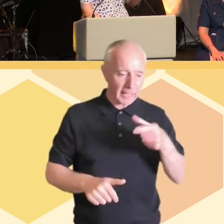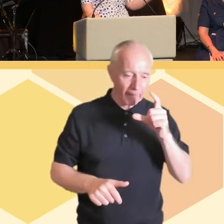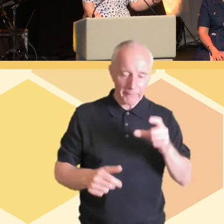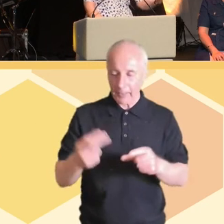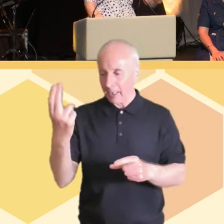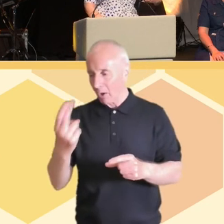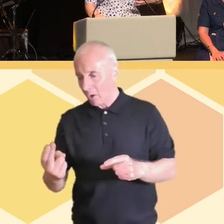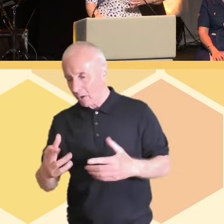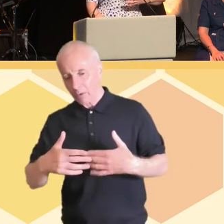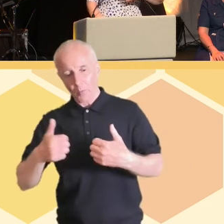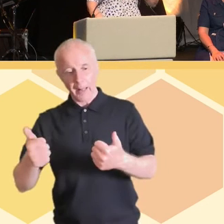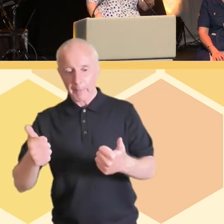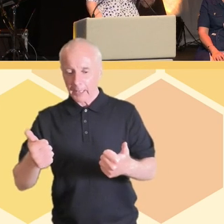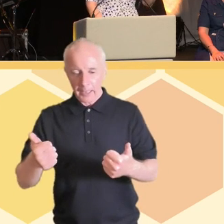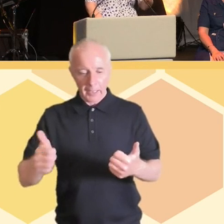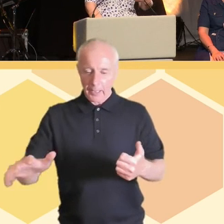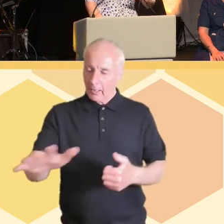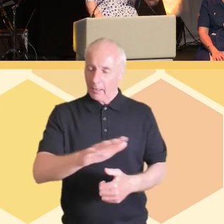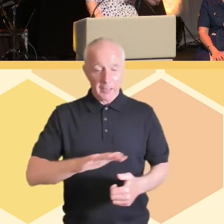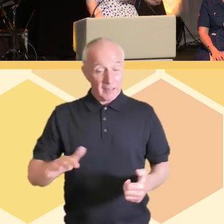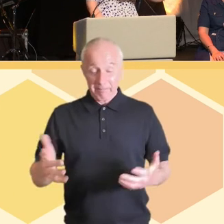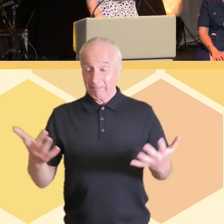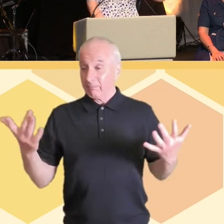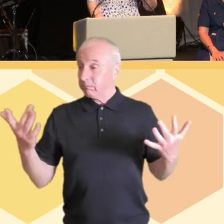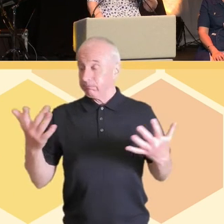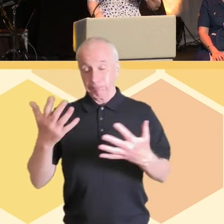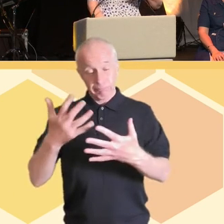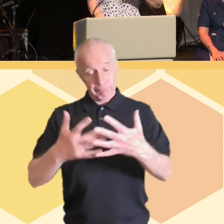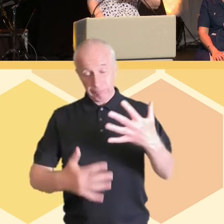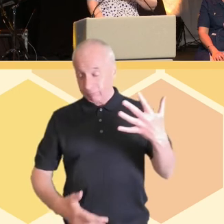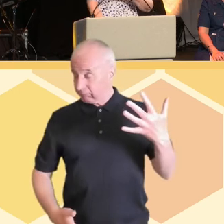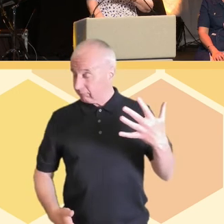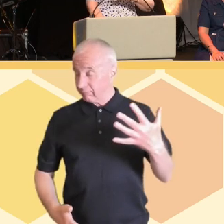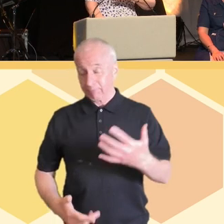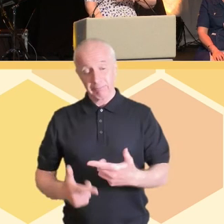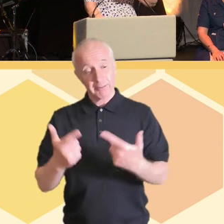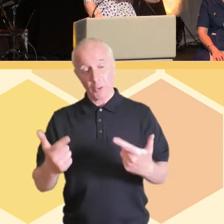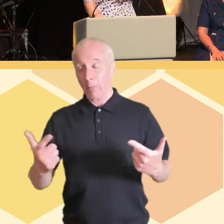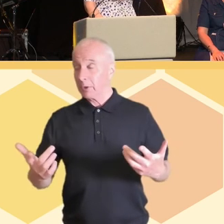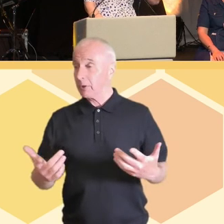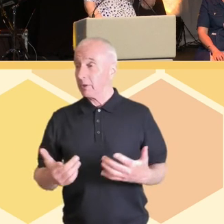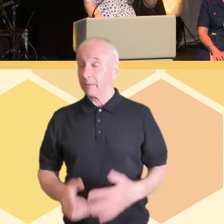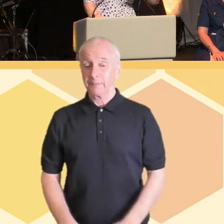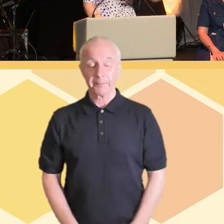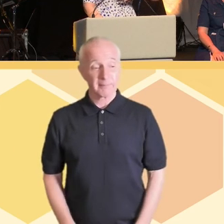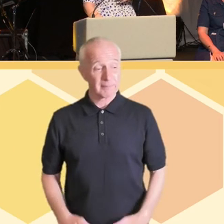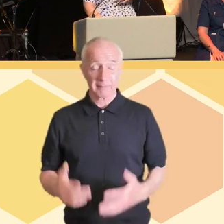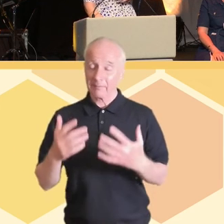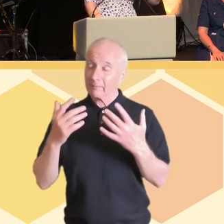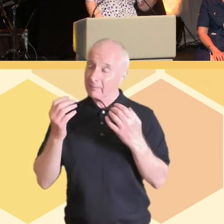there's well-being spaces. There is just a vast amount of